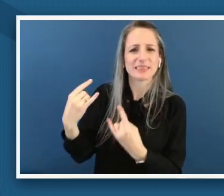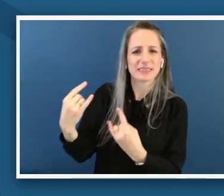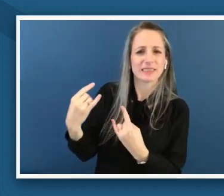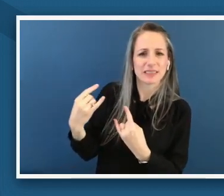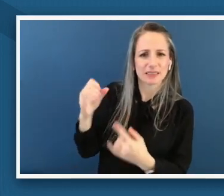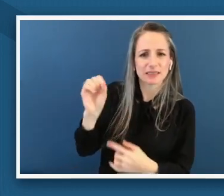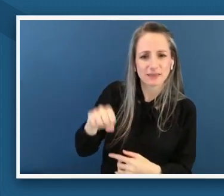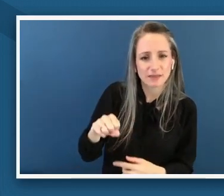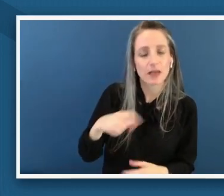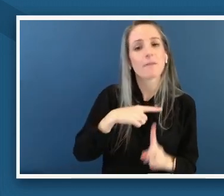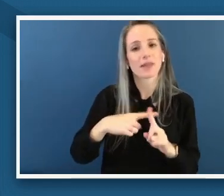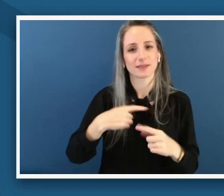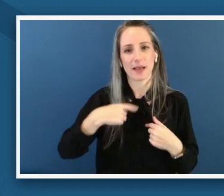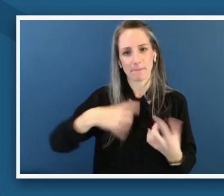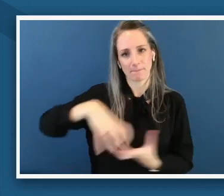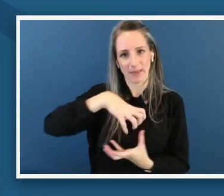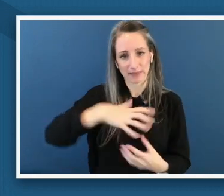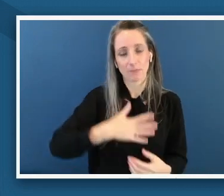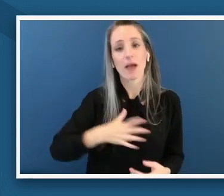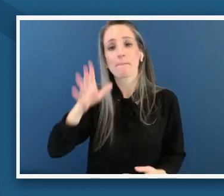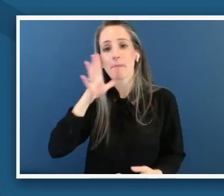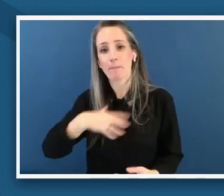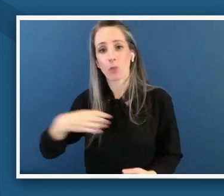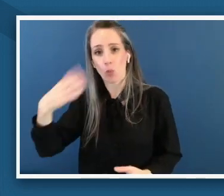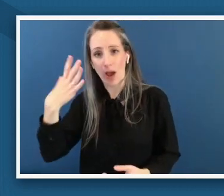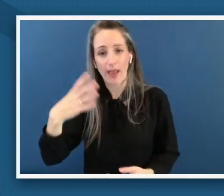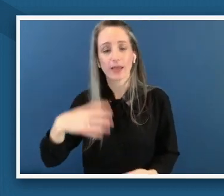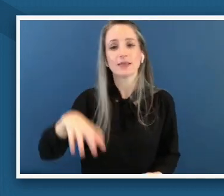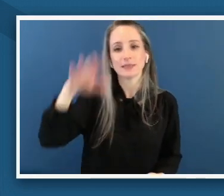mixed too. My mom is white and my dad is black. And so